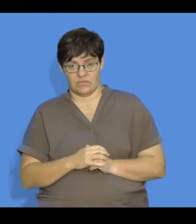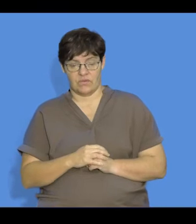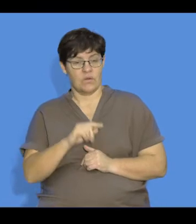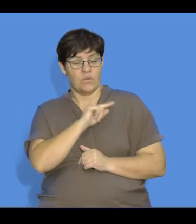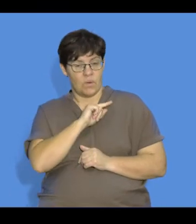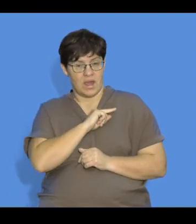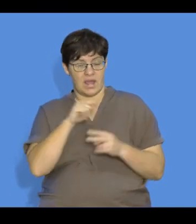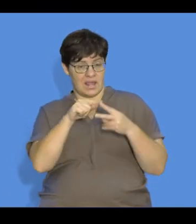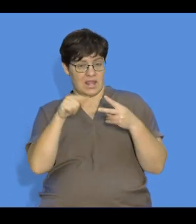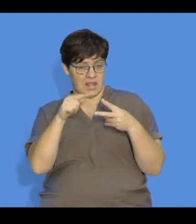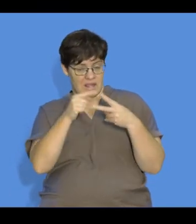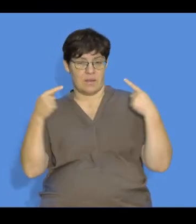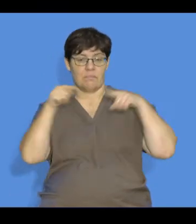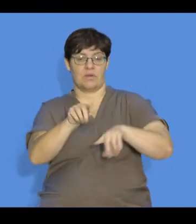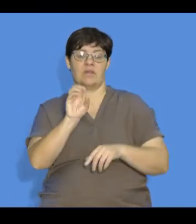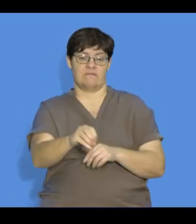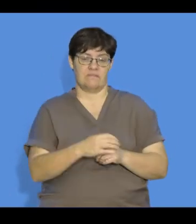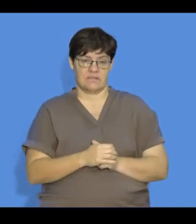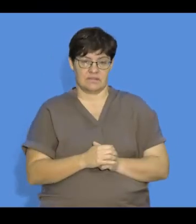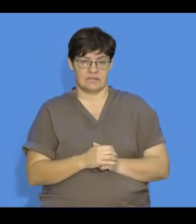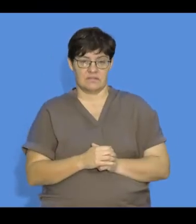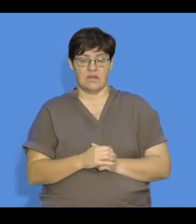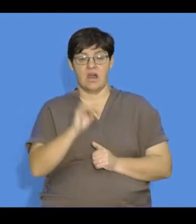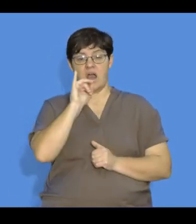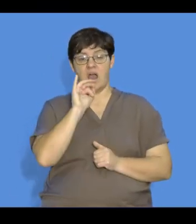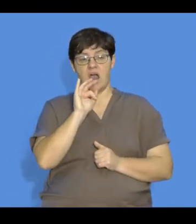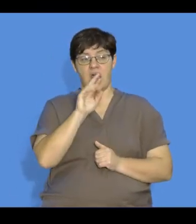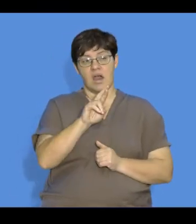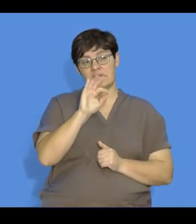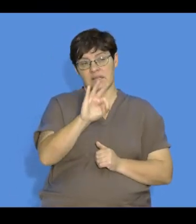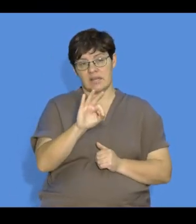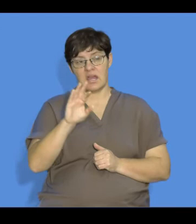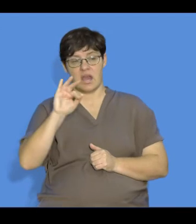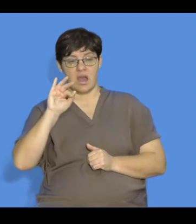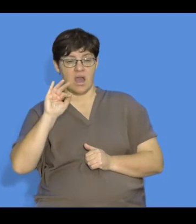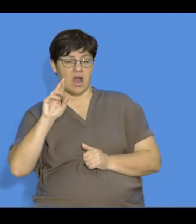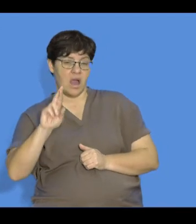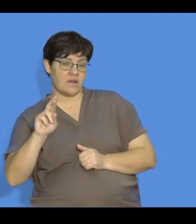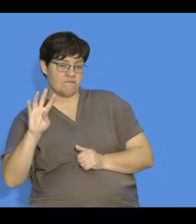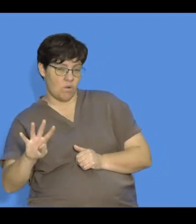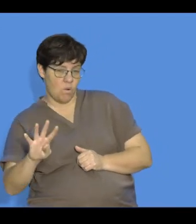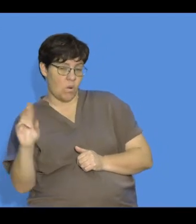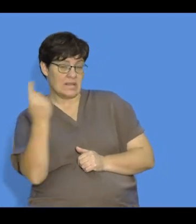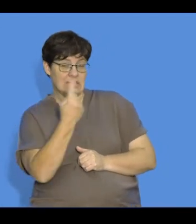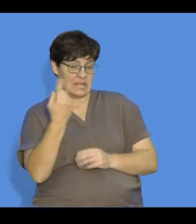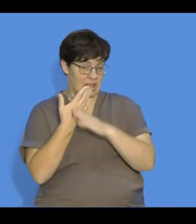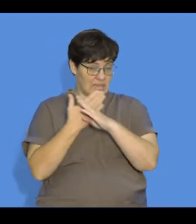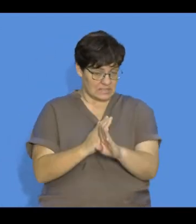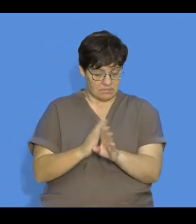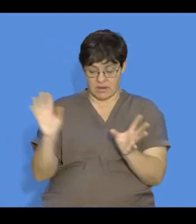okay? Because these two are parallel. So if we treat R3 and R4 as a single resistor, it means